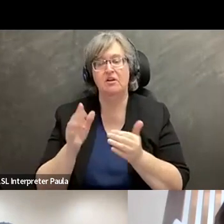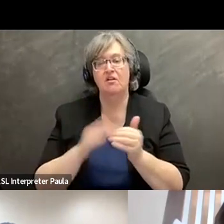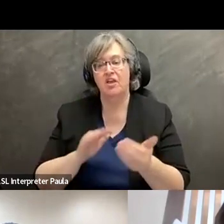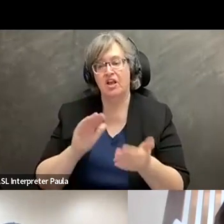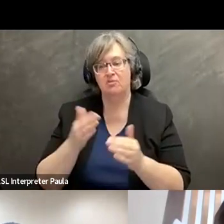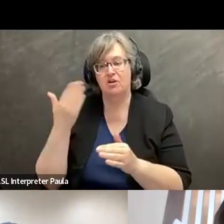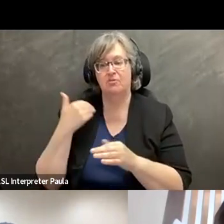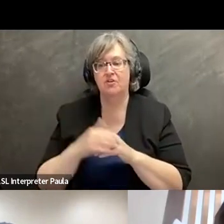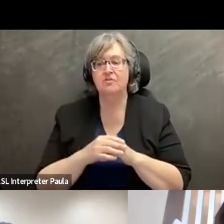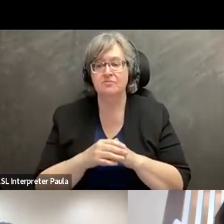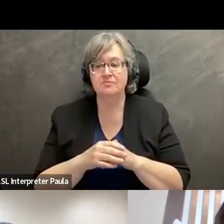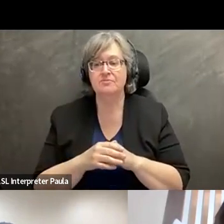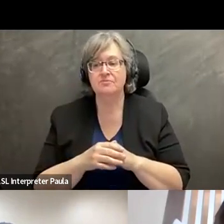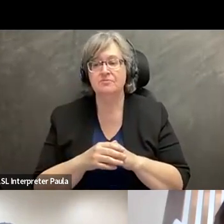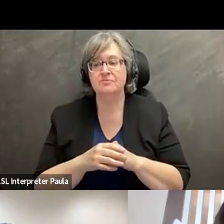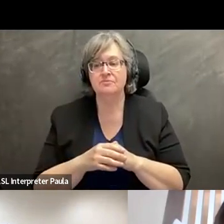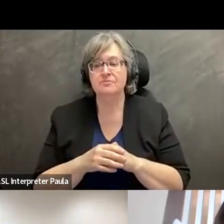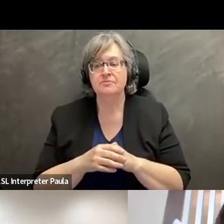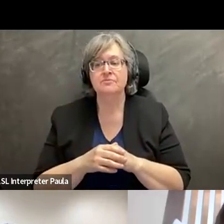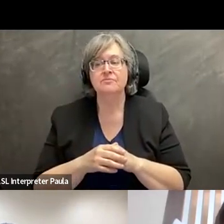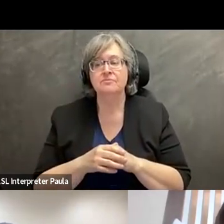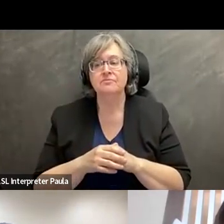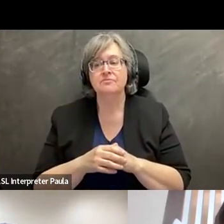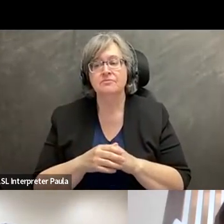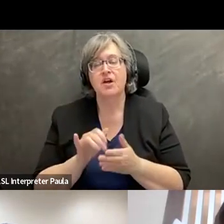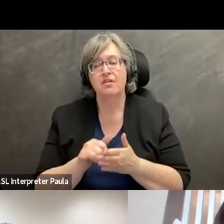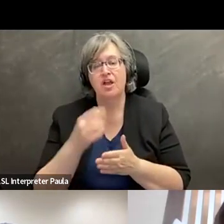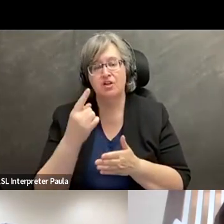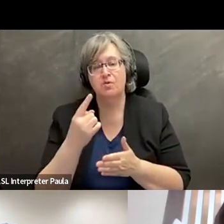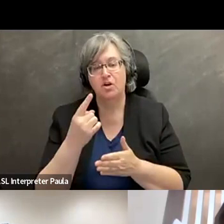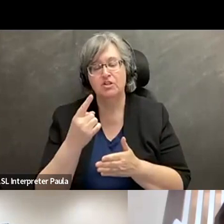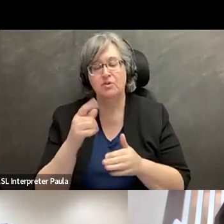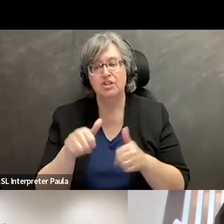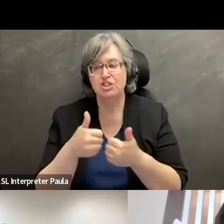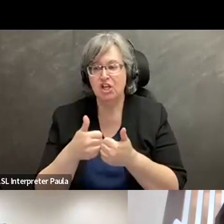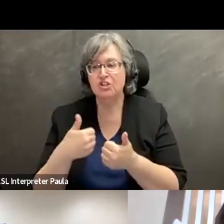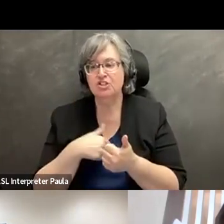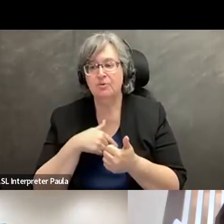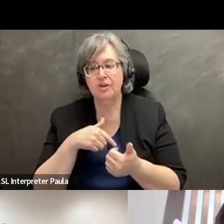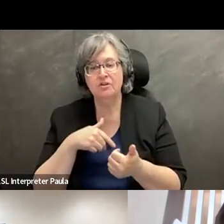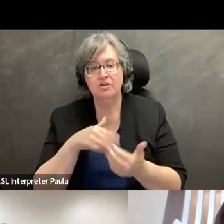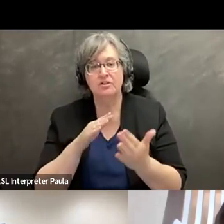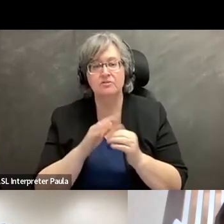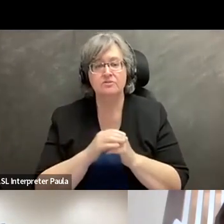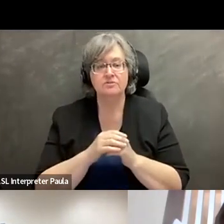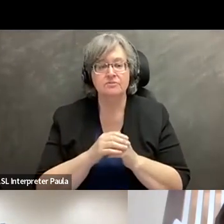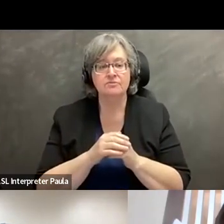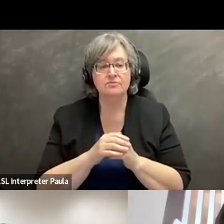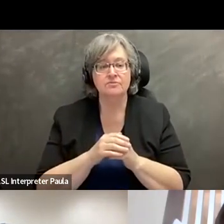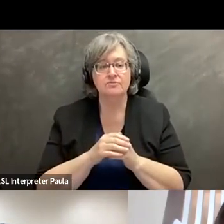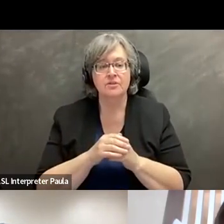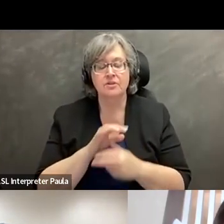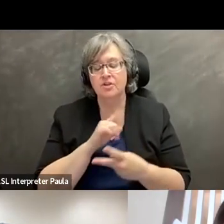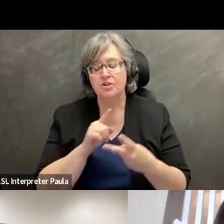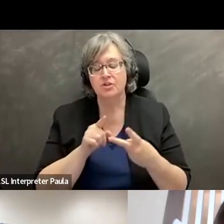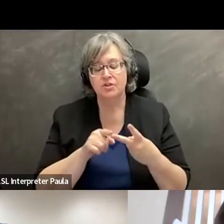done prior to having access to these funds. So that was one of the challenges that we encountered kind of on the admin side. And